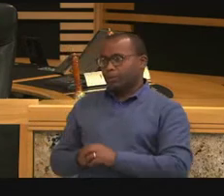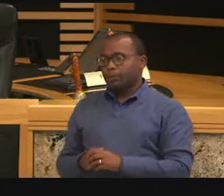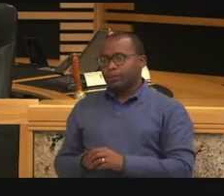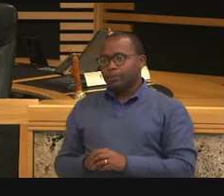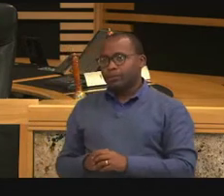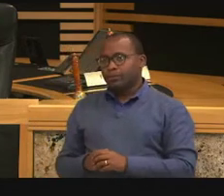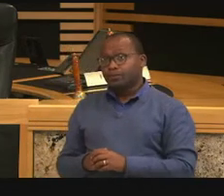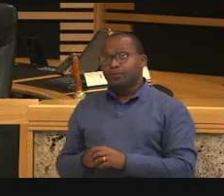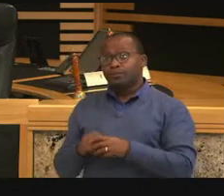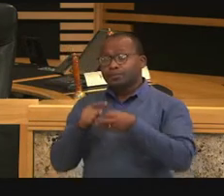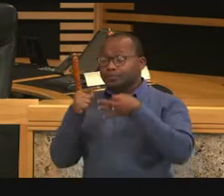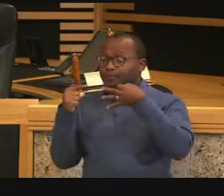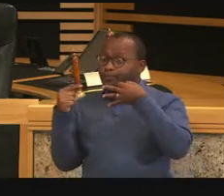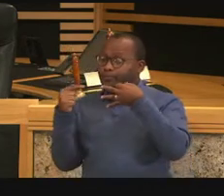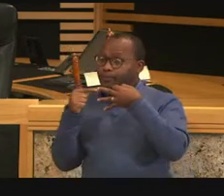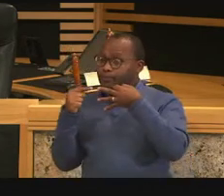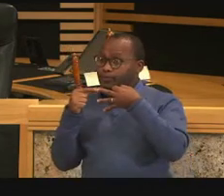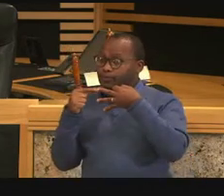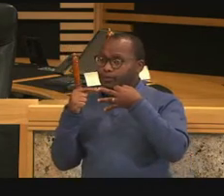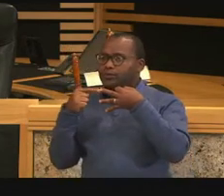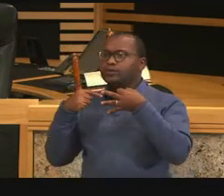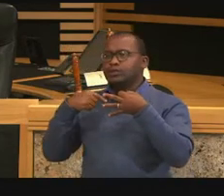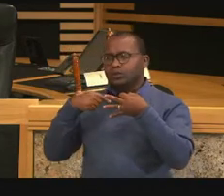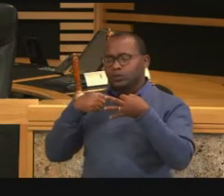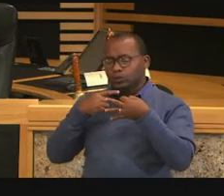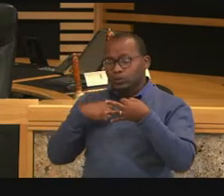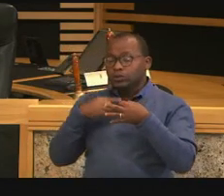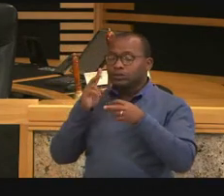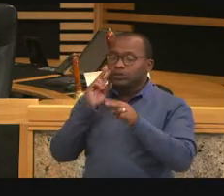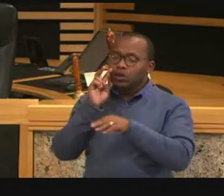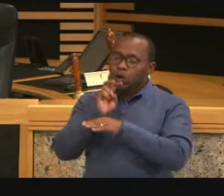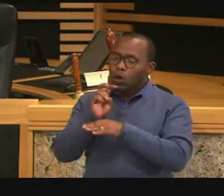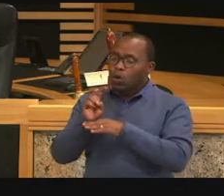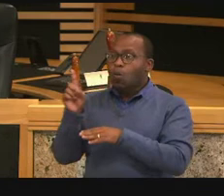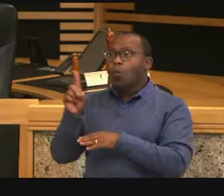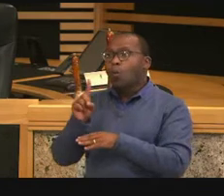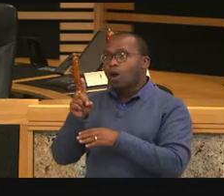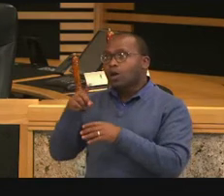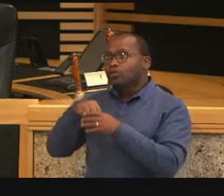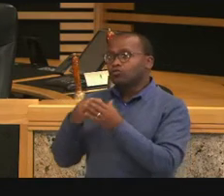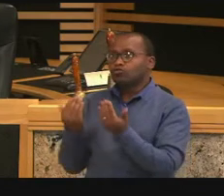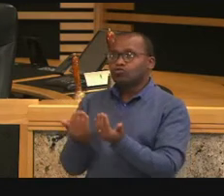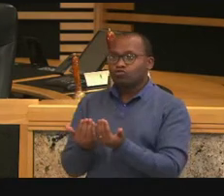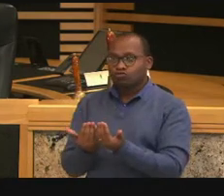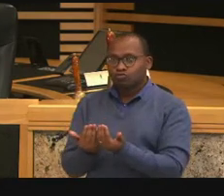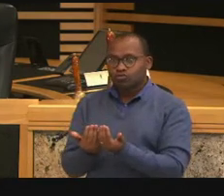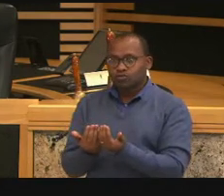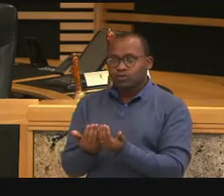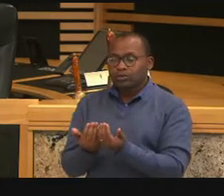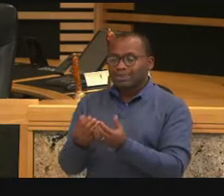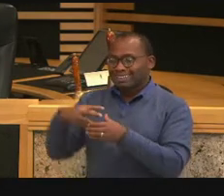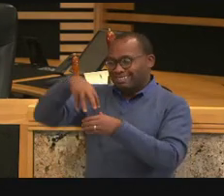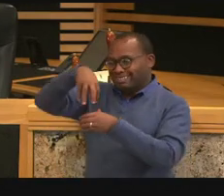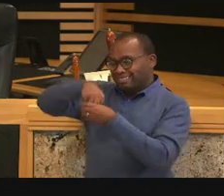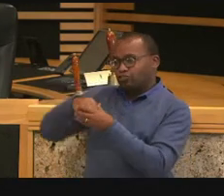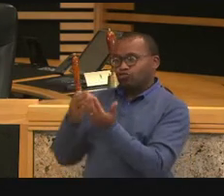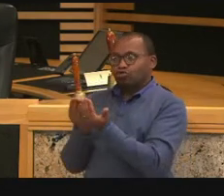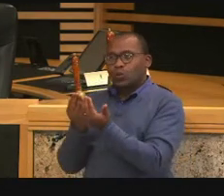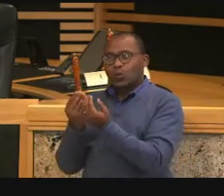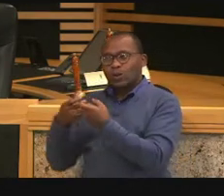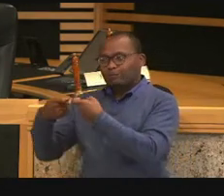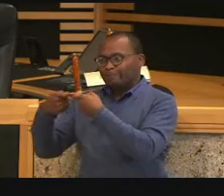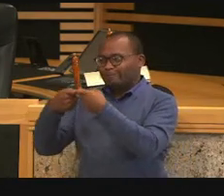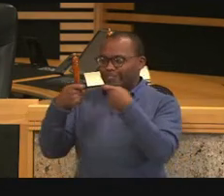Thirdly, in schools, we have observed that there's a lot of unnecessary infighting. And